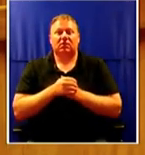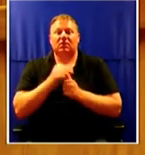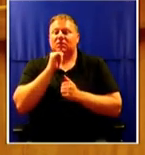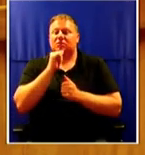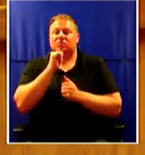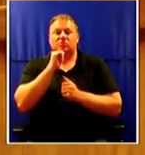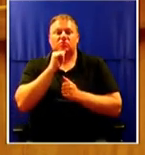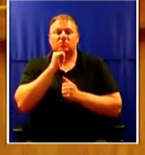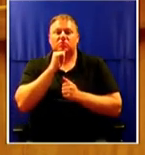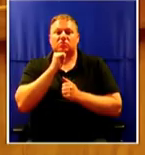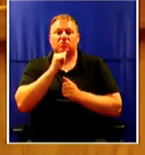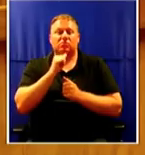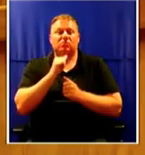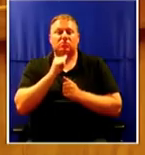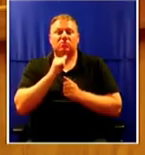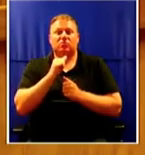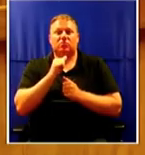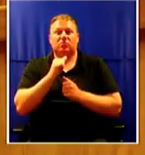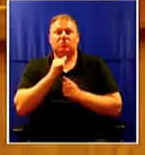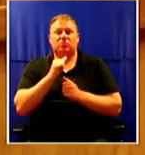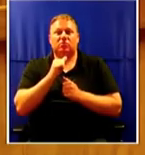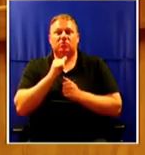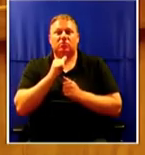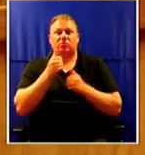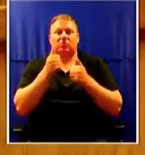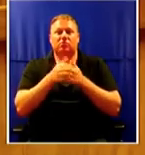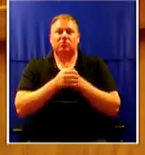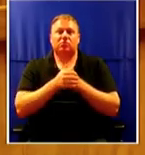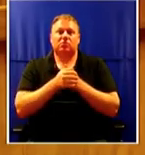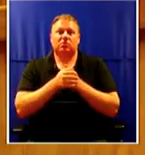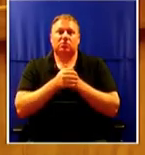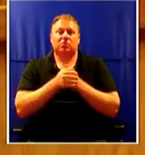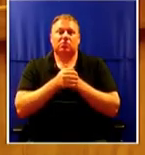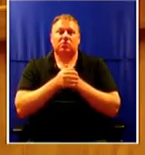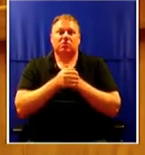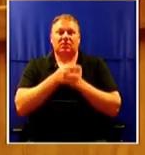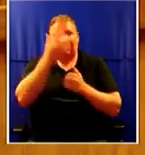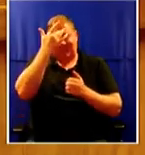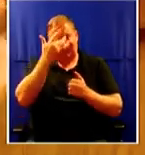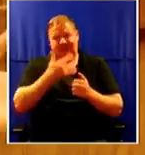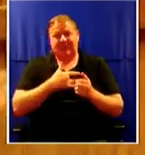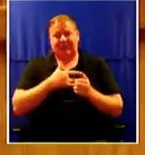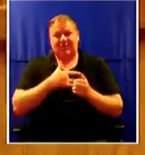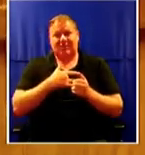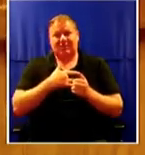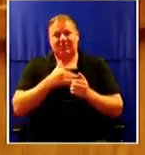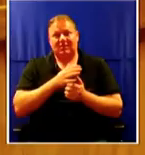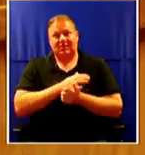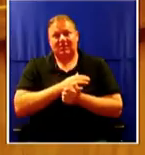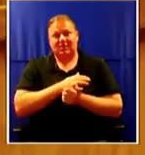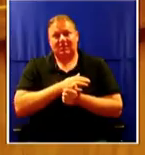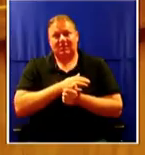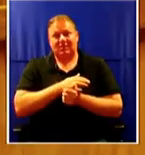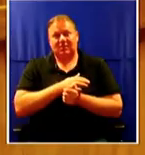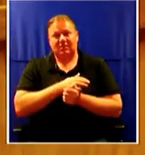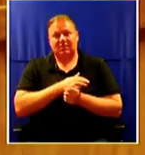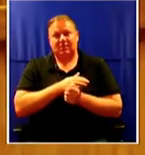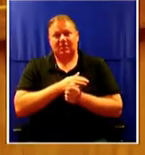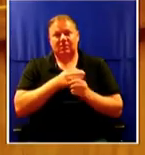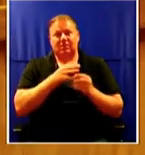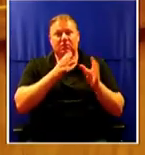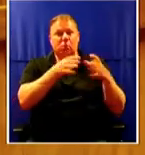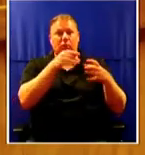program, while spending over 99% of its budget, received only 56.3% of its targets and had